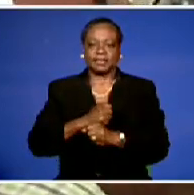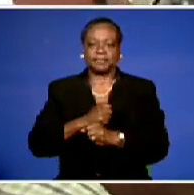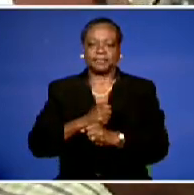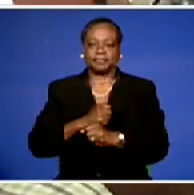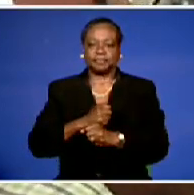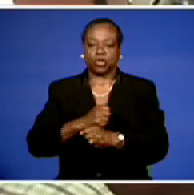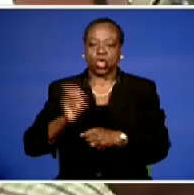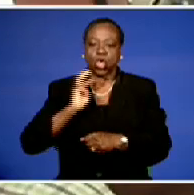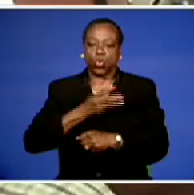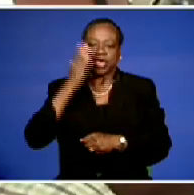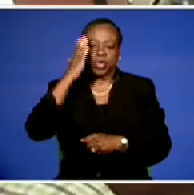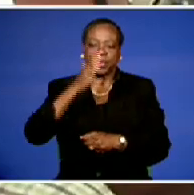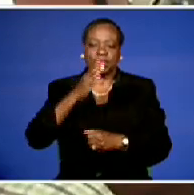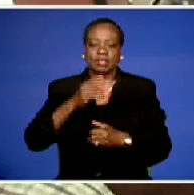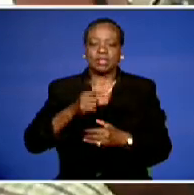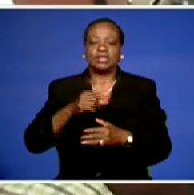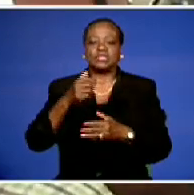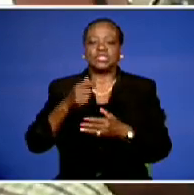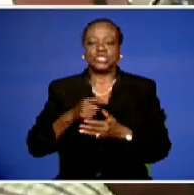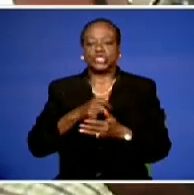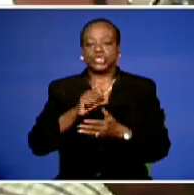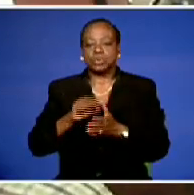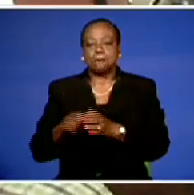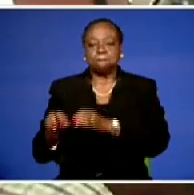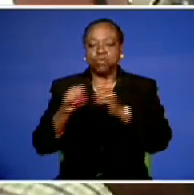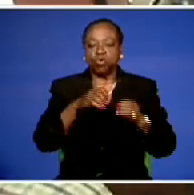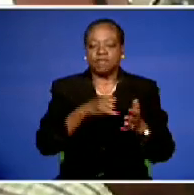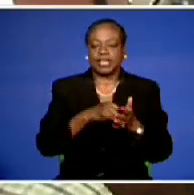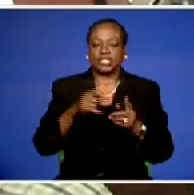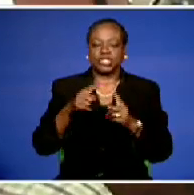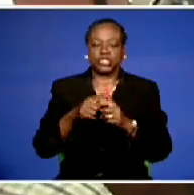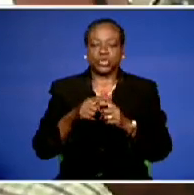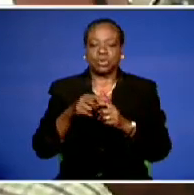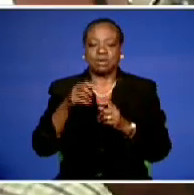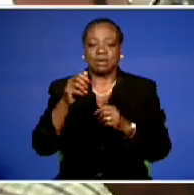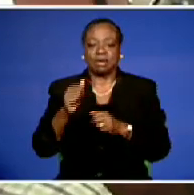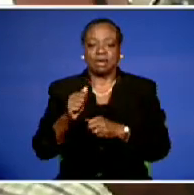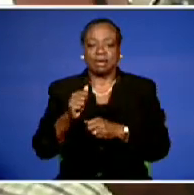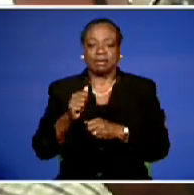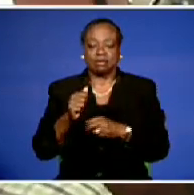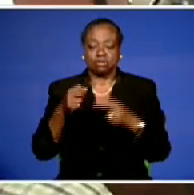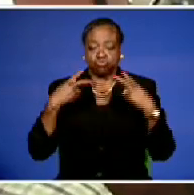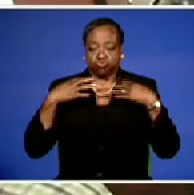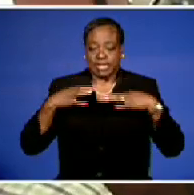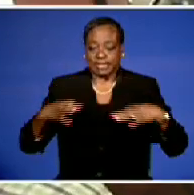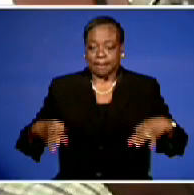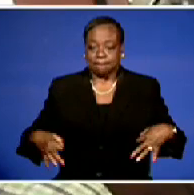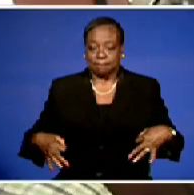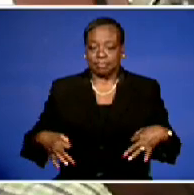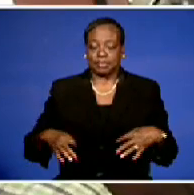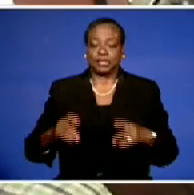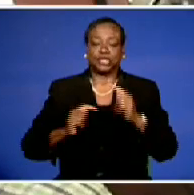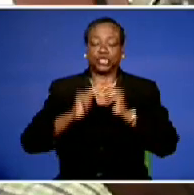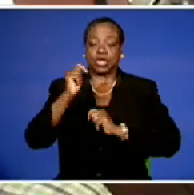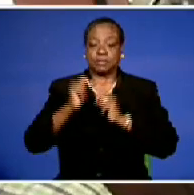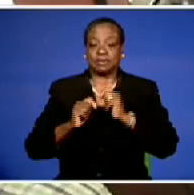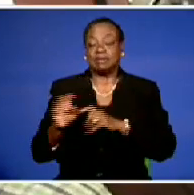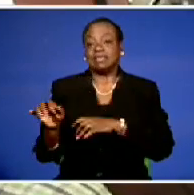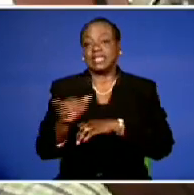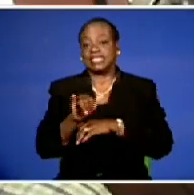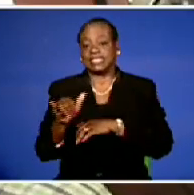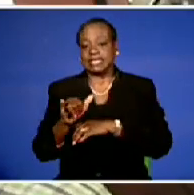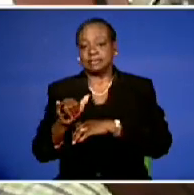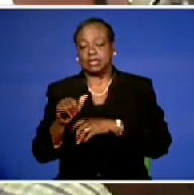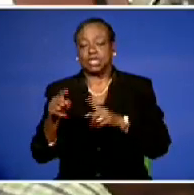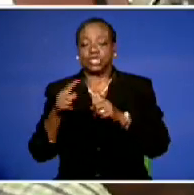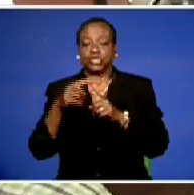and we would gradually, hopefully, move it to a tuxedo tournament, similar to some of the WHIST